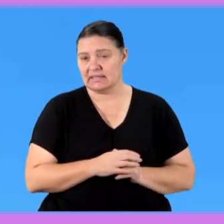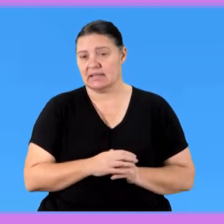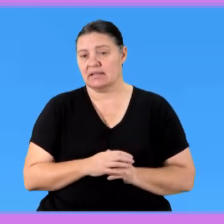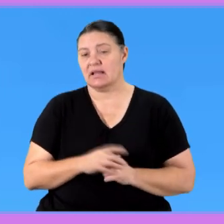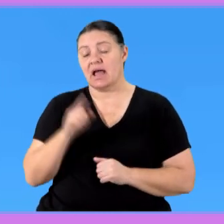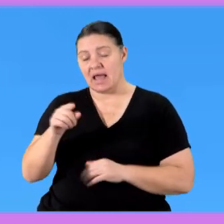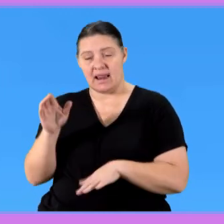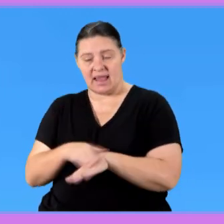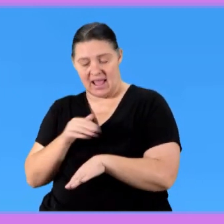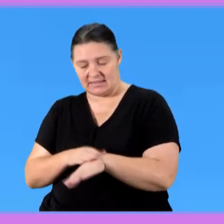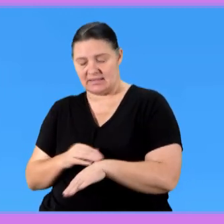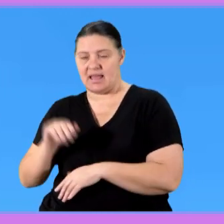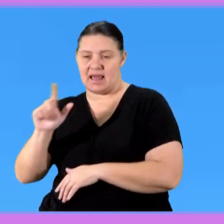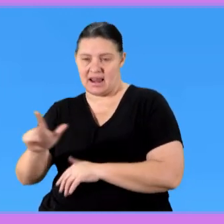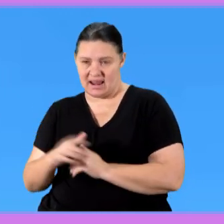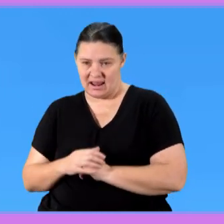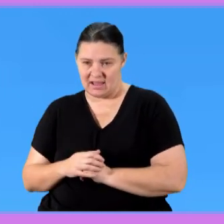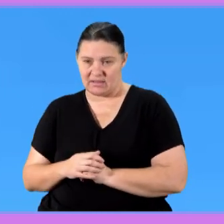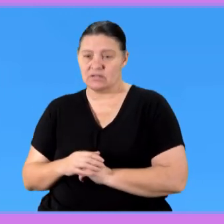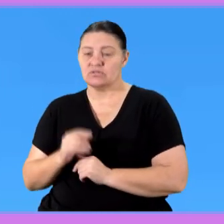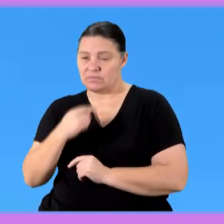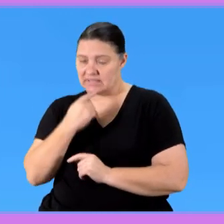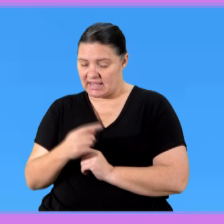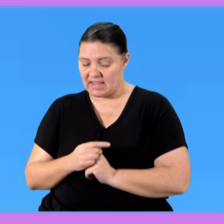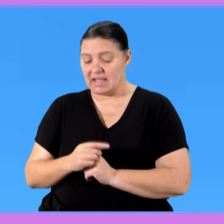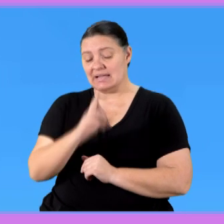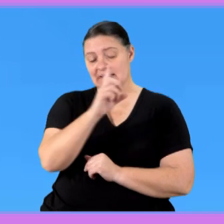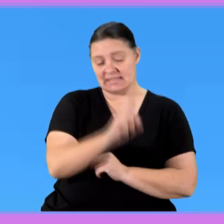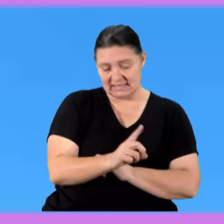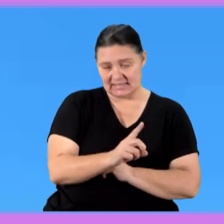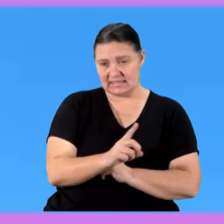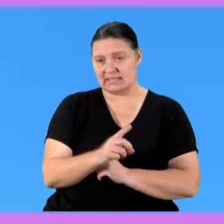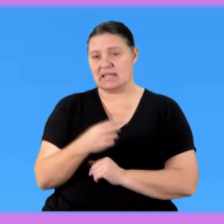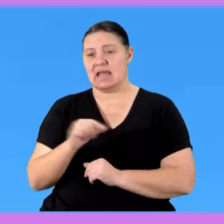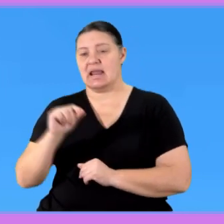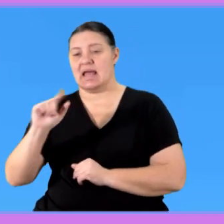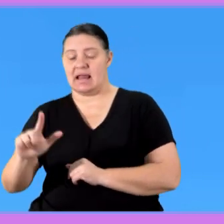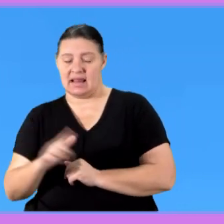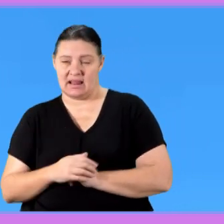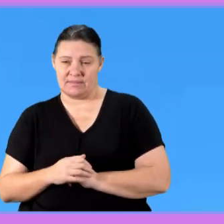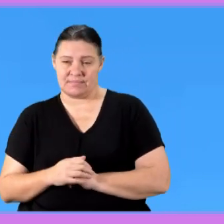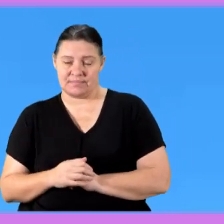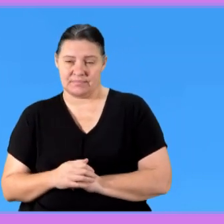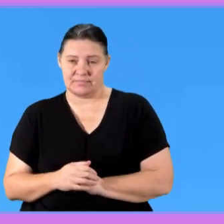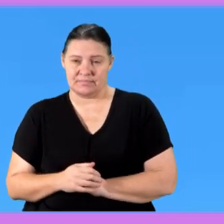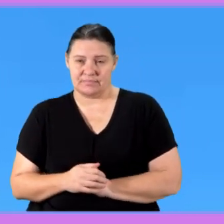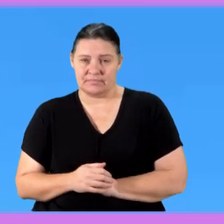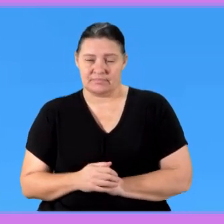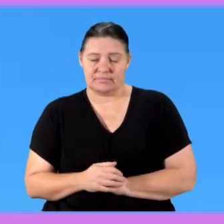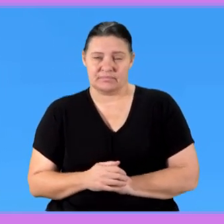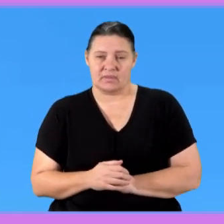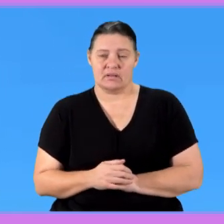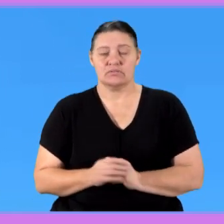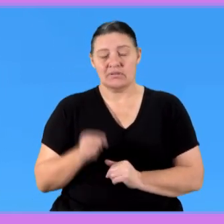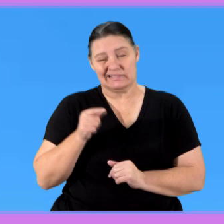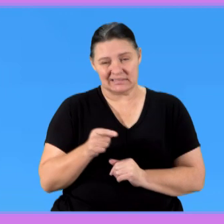D, and late. Okay, so therefore I will go and say that will be D, L.